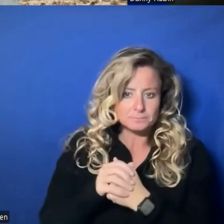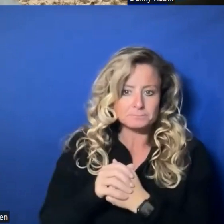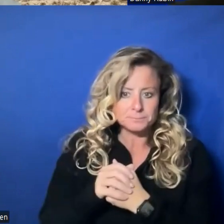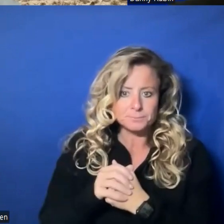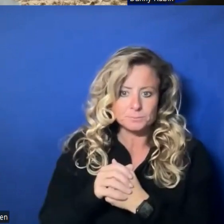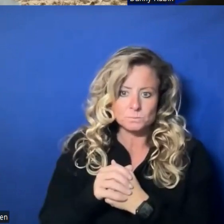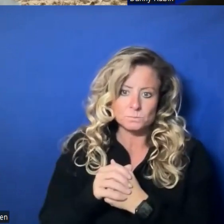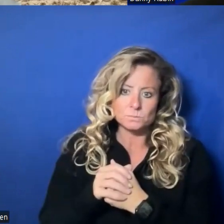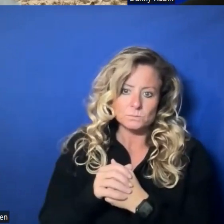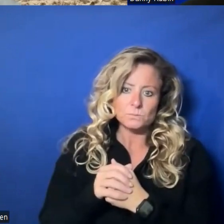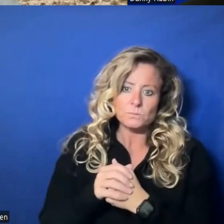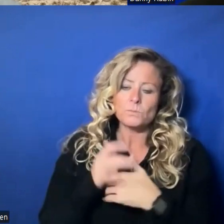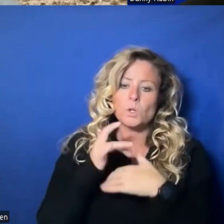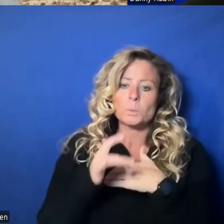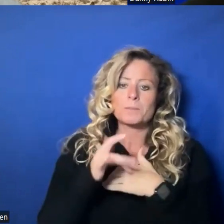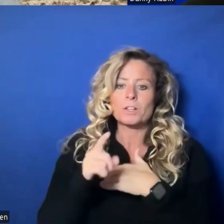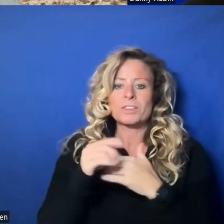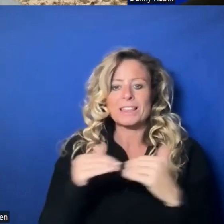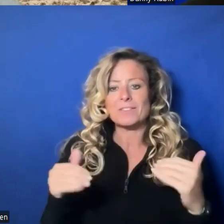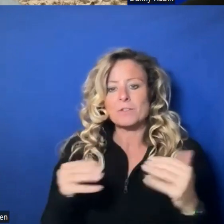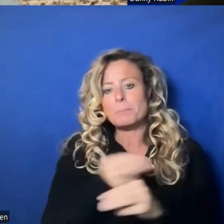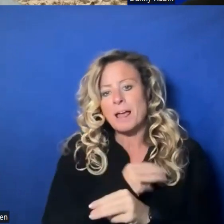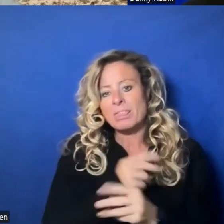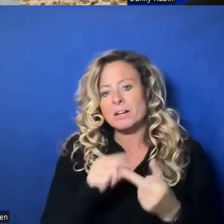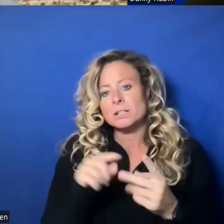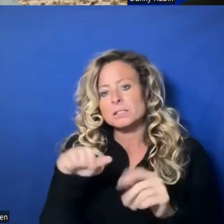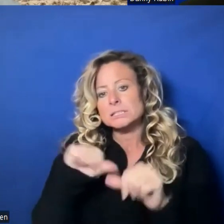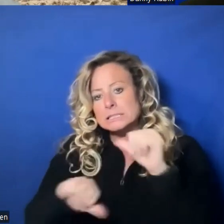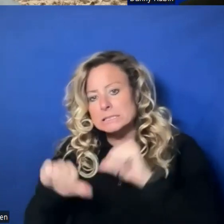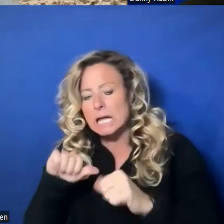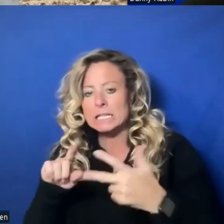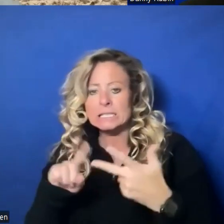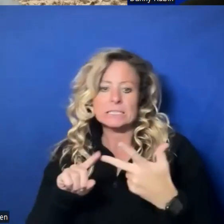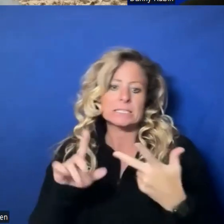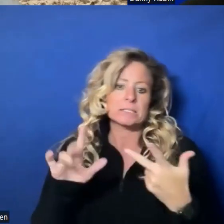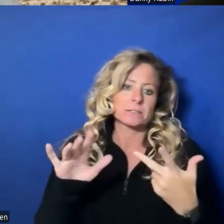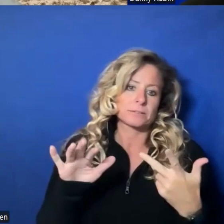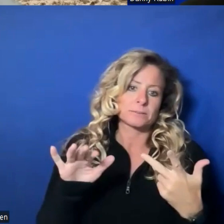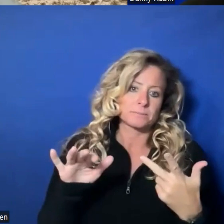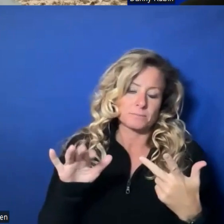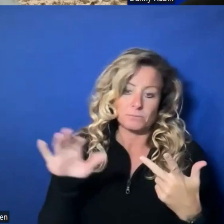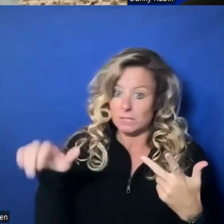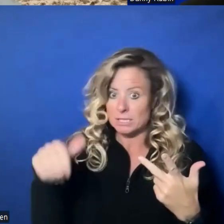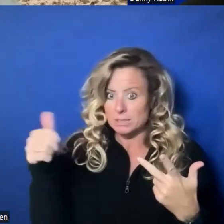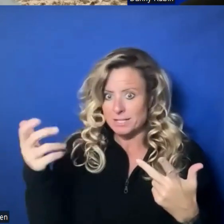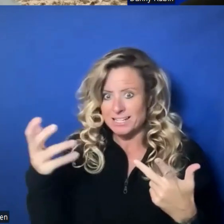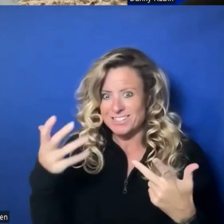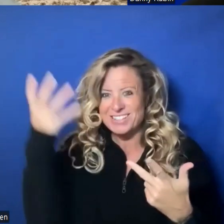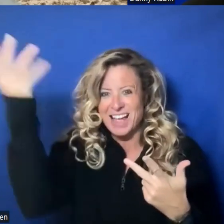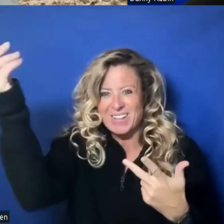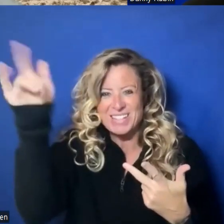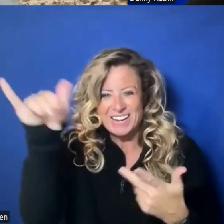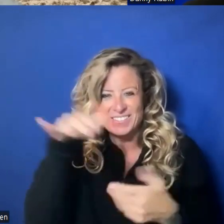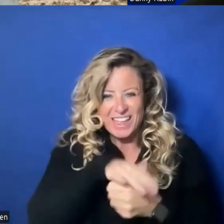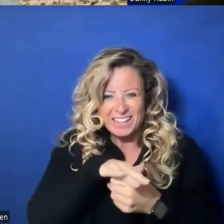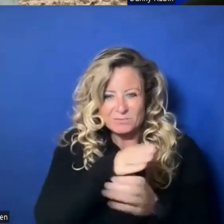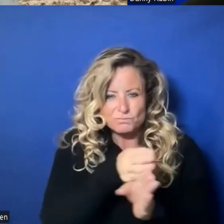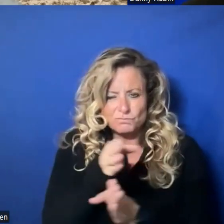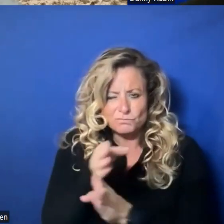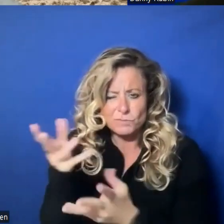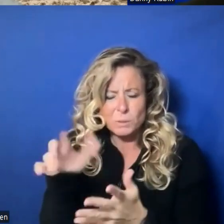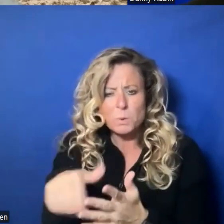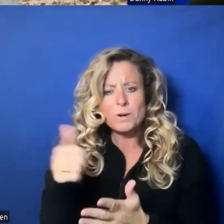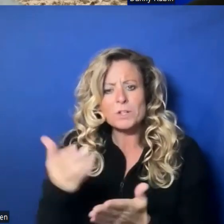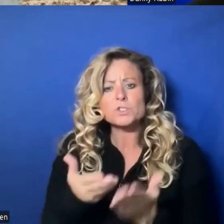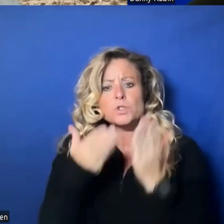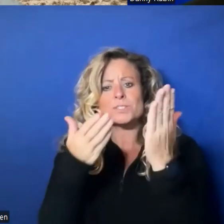that would be available at that level? Math, science, even something else outside of that space too. But what would you